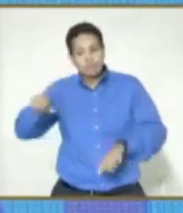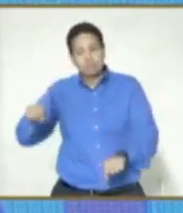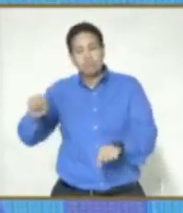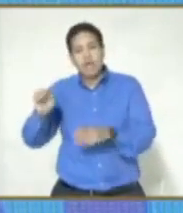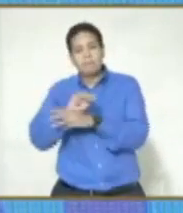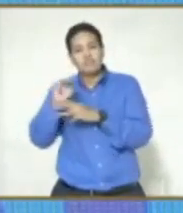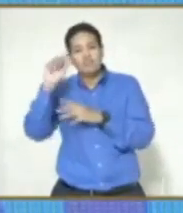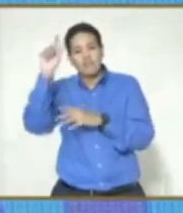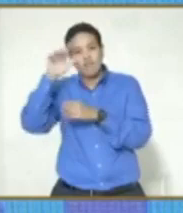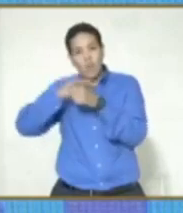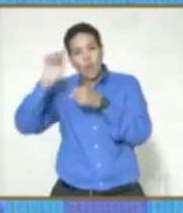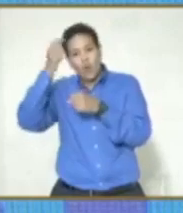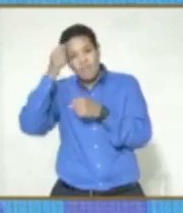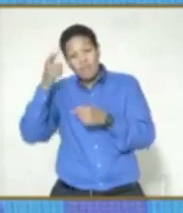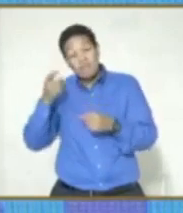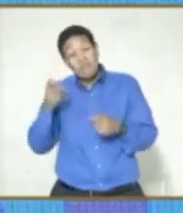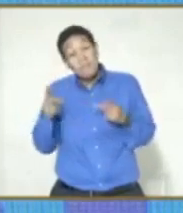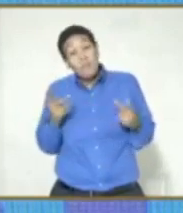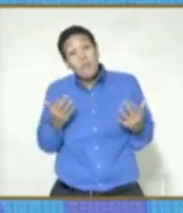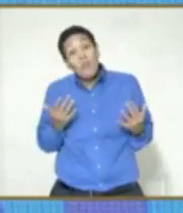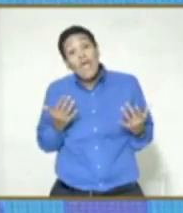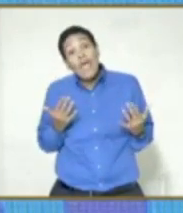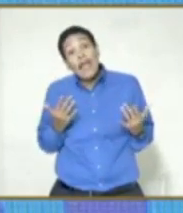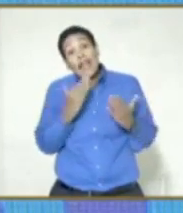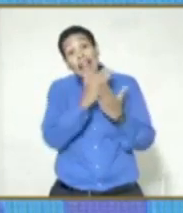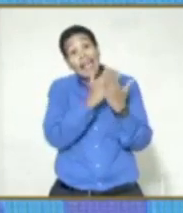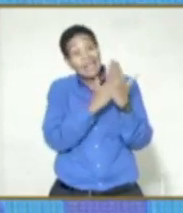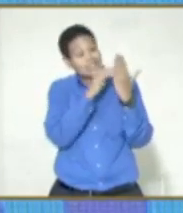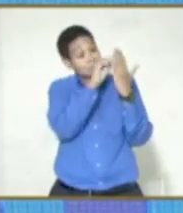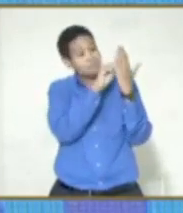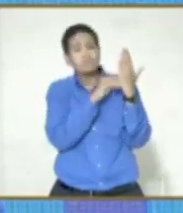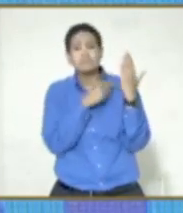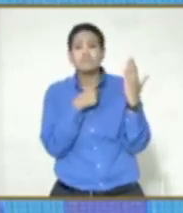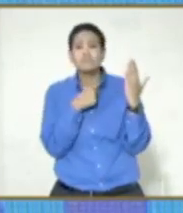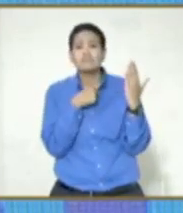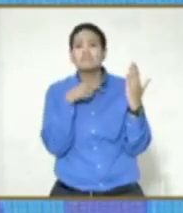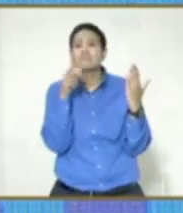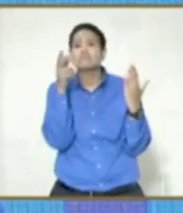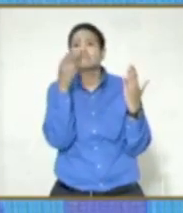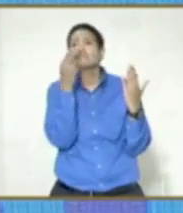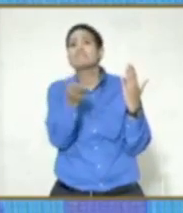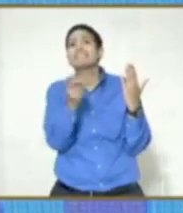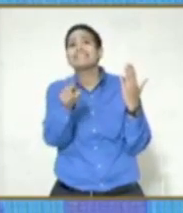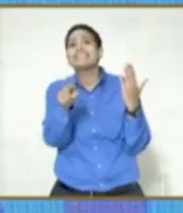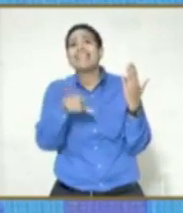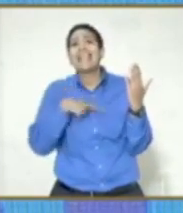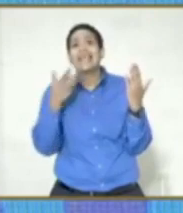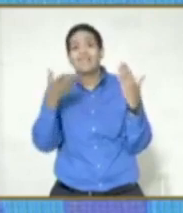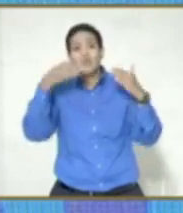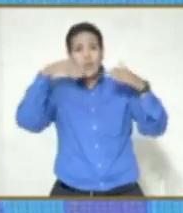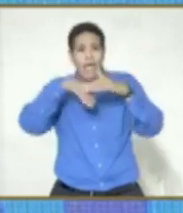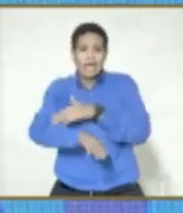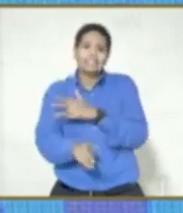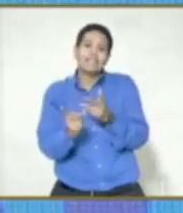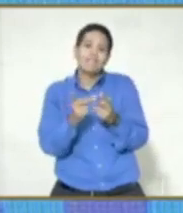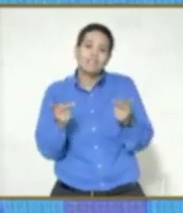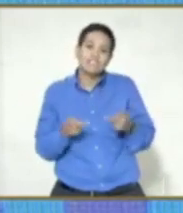persons waiting on a list to enter these